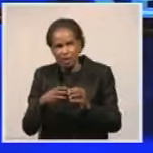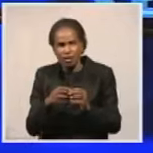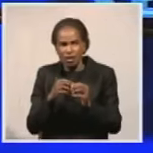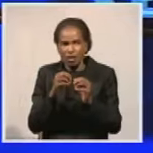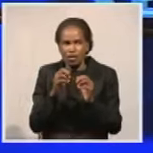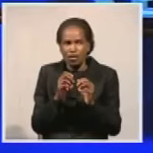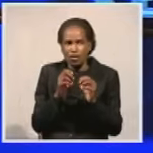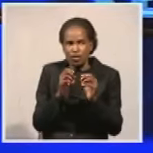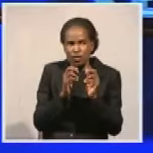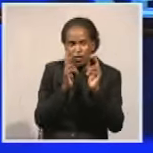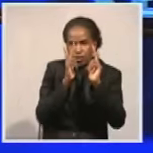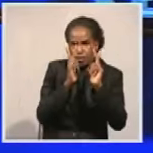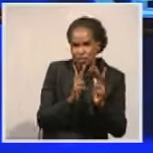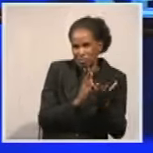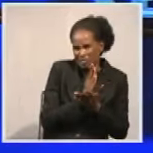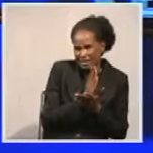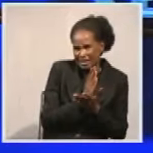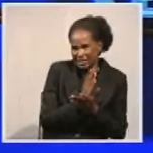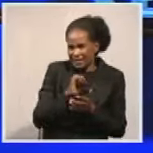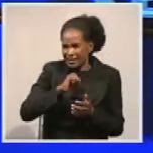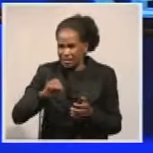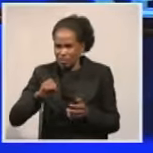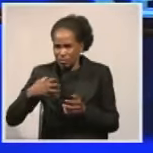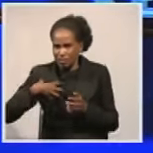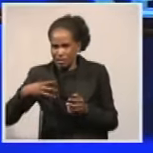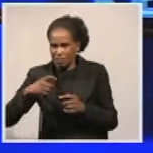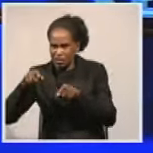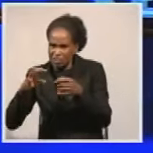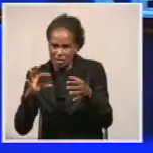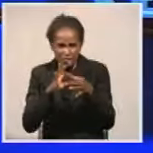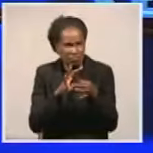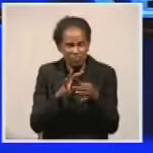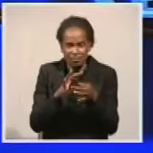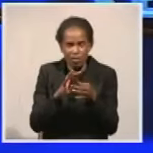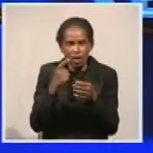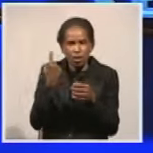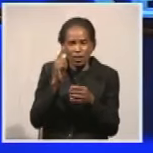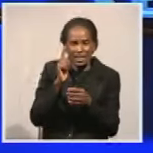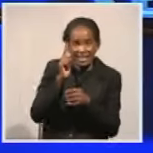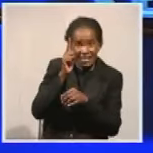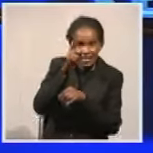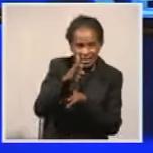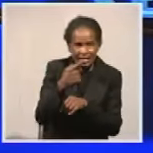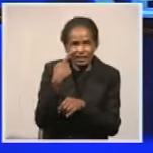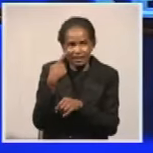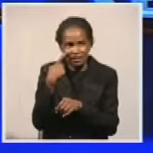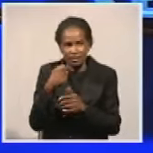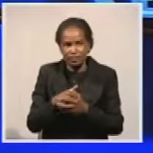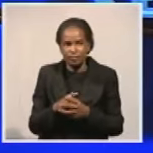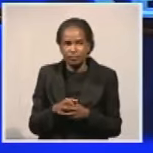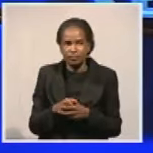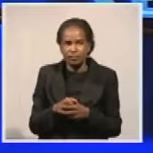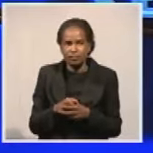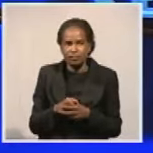rights. It was later that it became obvious that property here